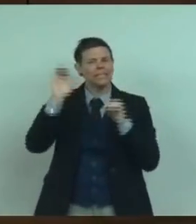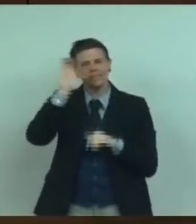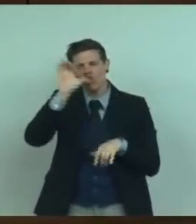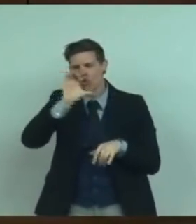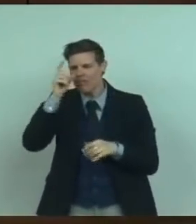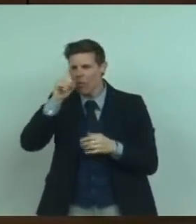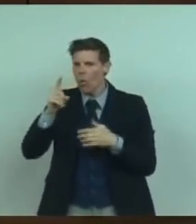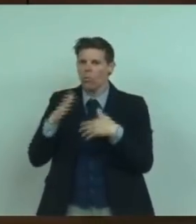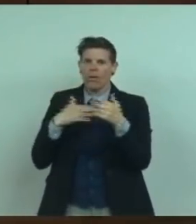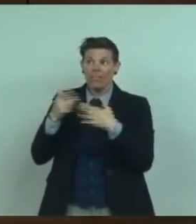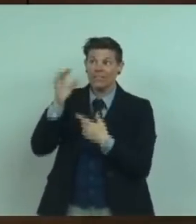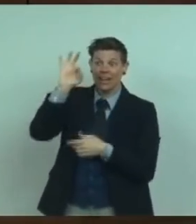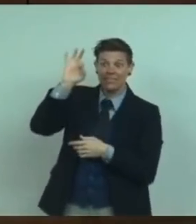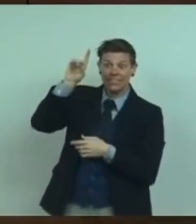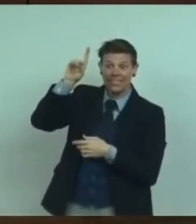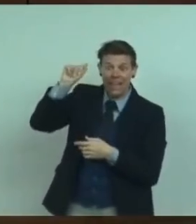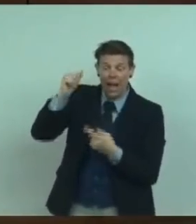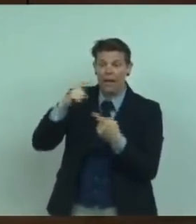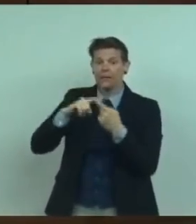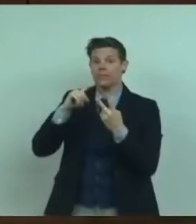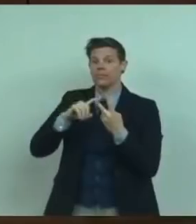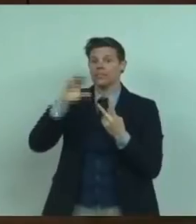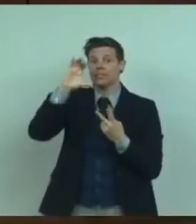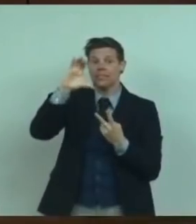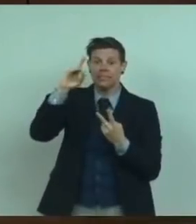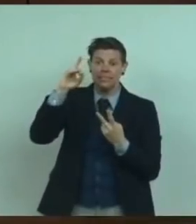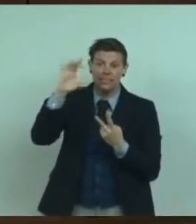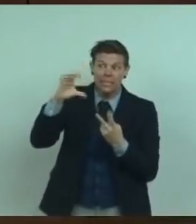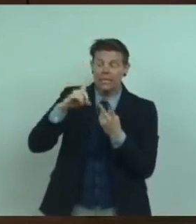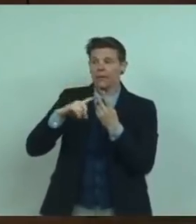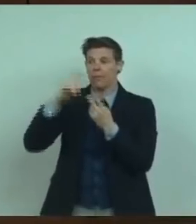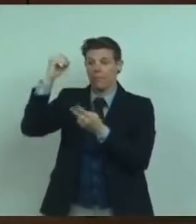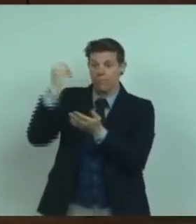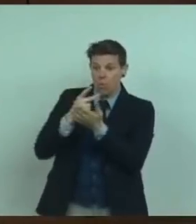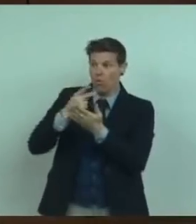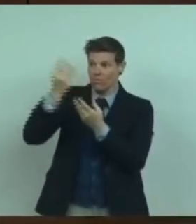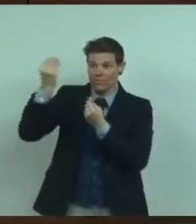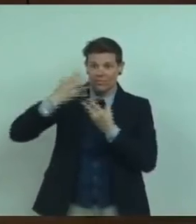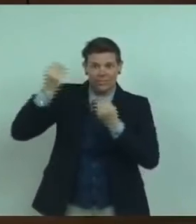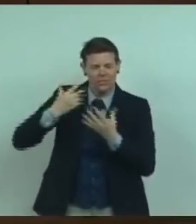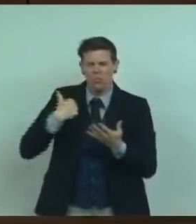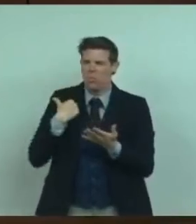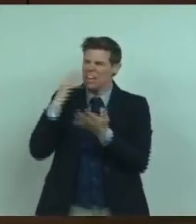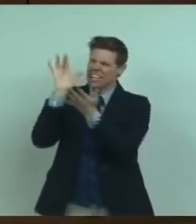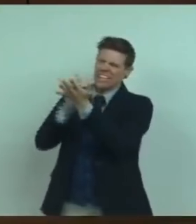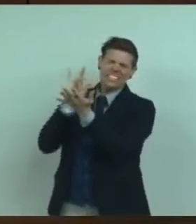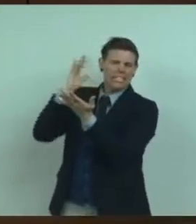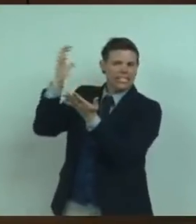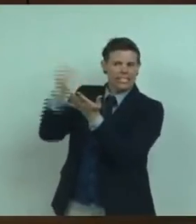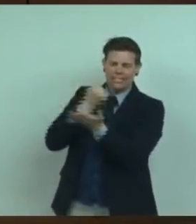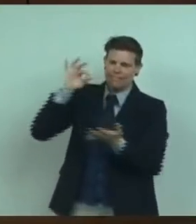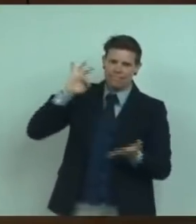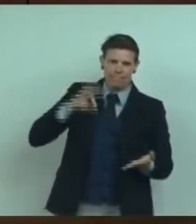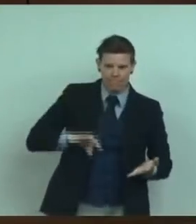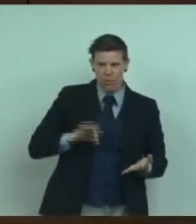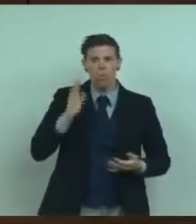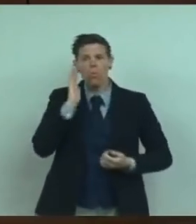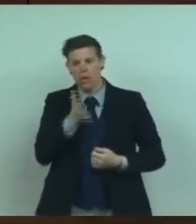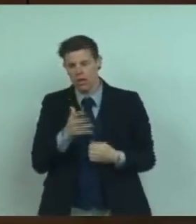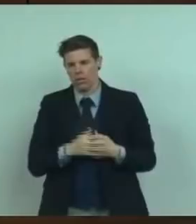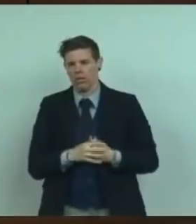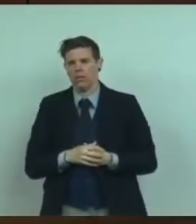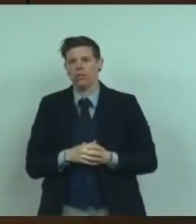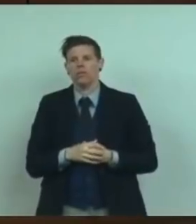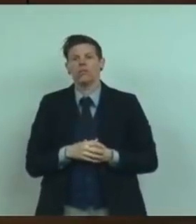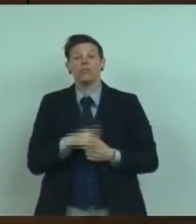and families. But again, what's the best thing you can do? Help us. Help us by not